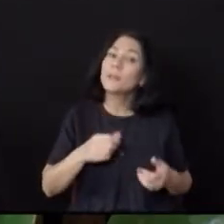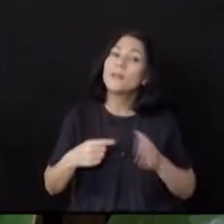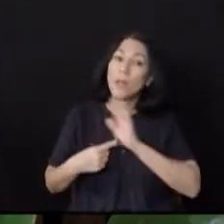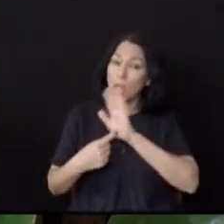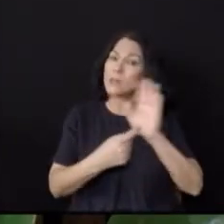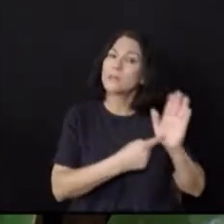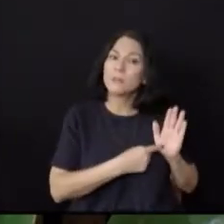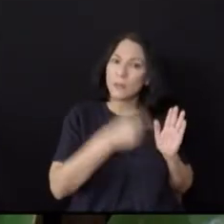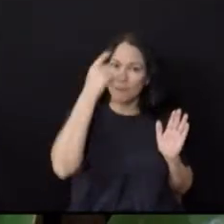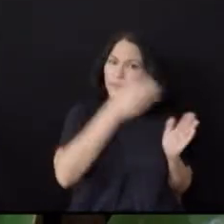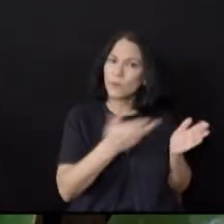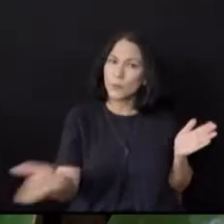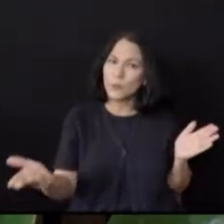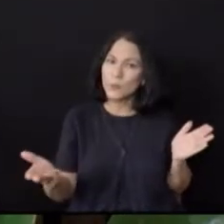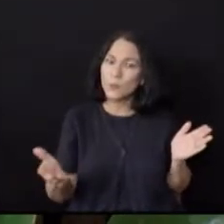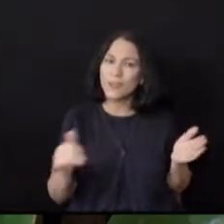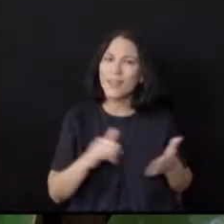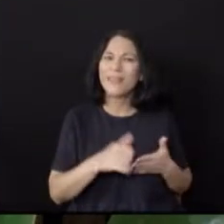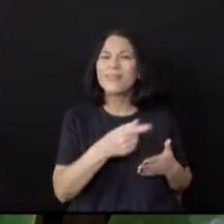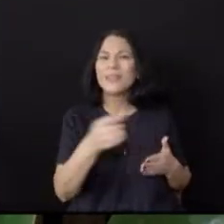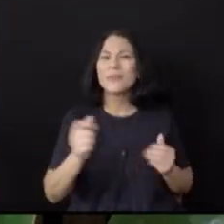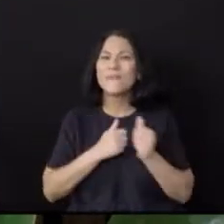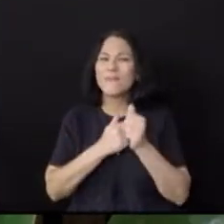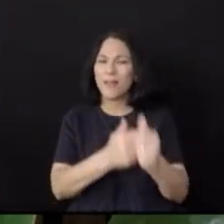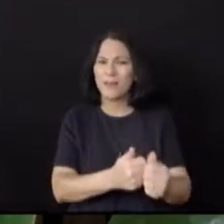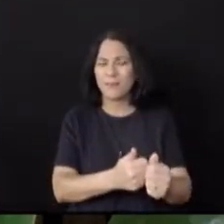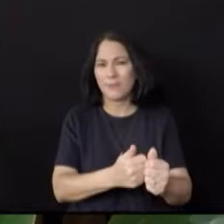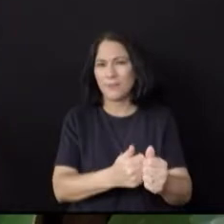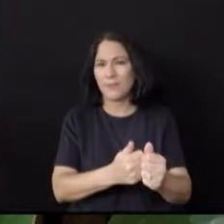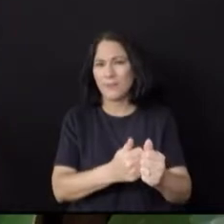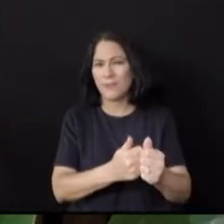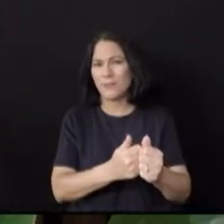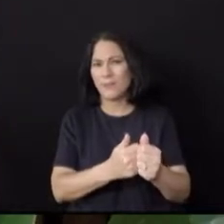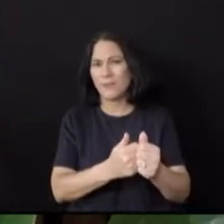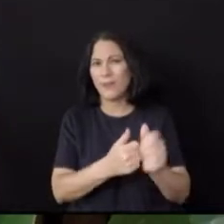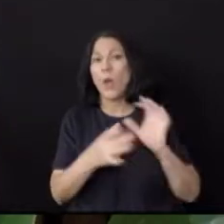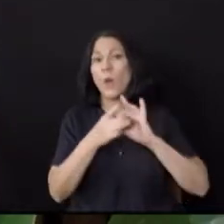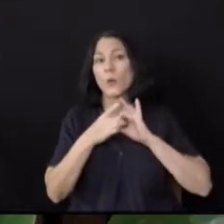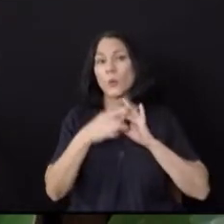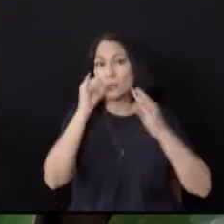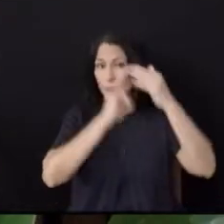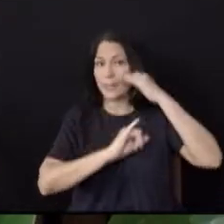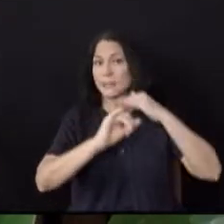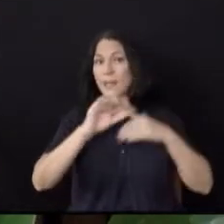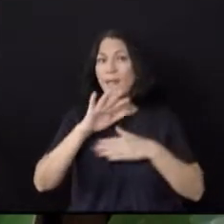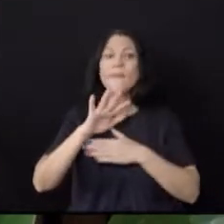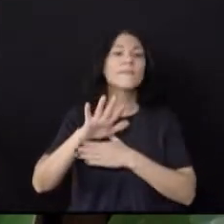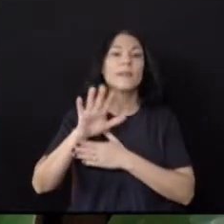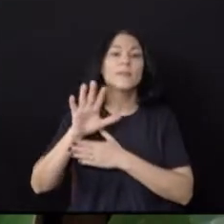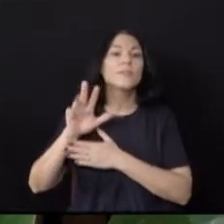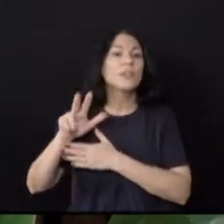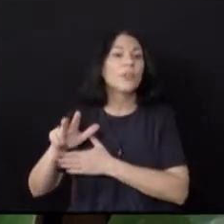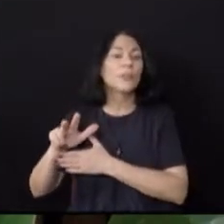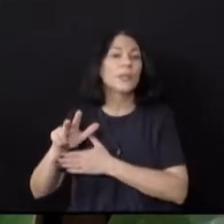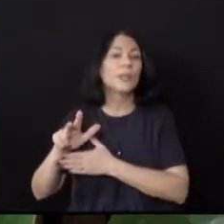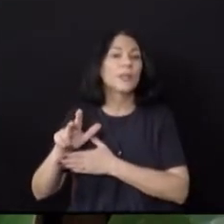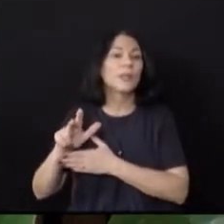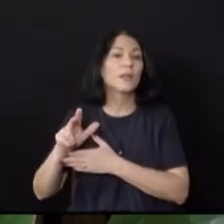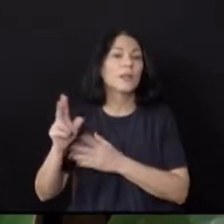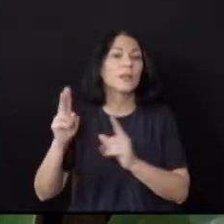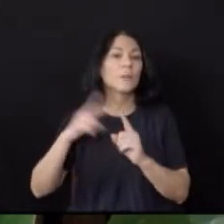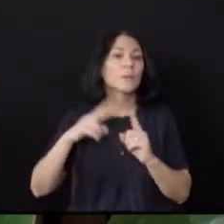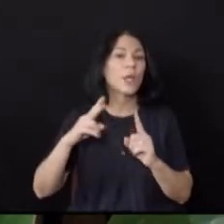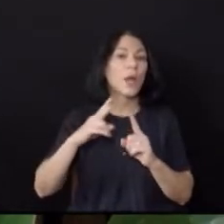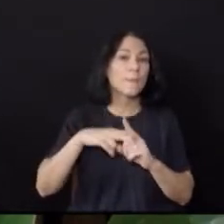you might follow in his steps. And then he says, according to Isaiah 53, applying this